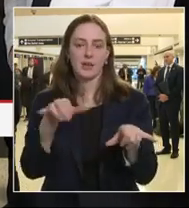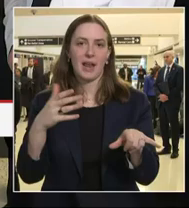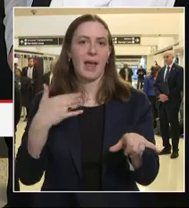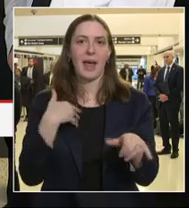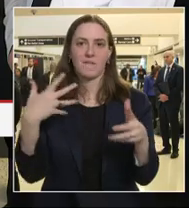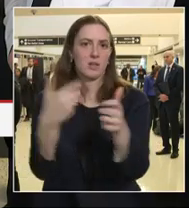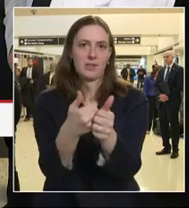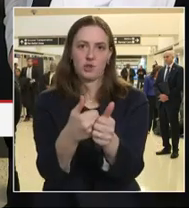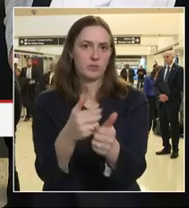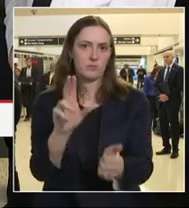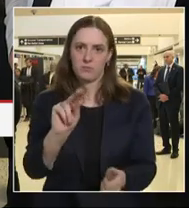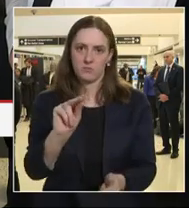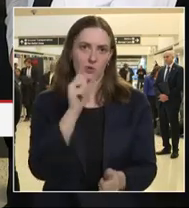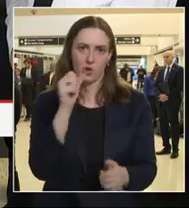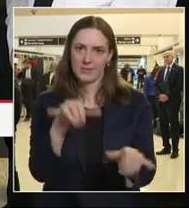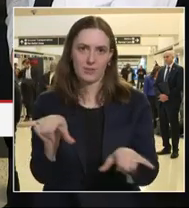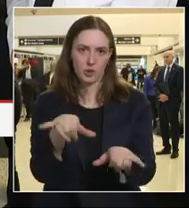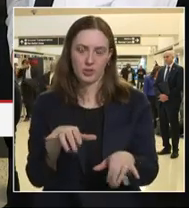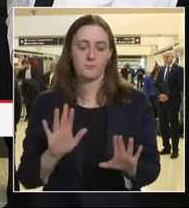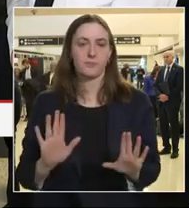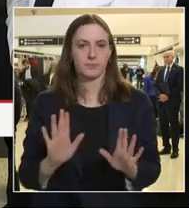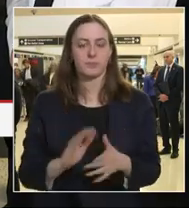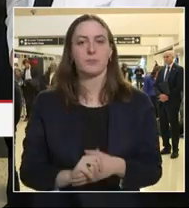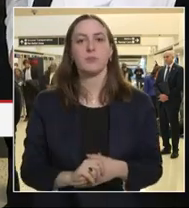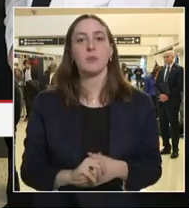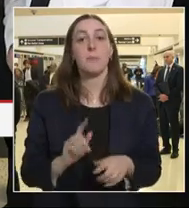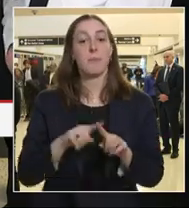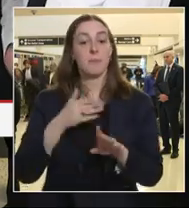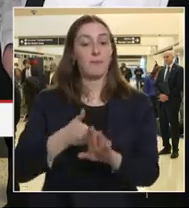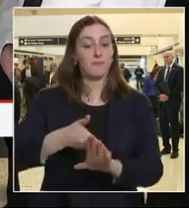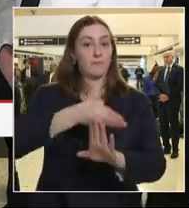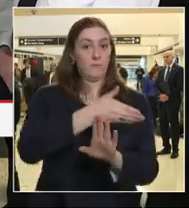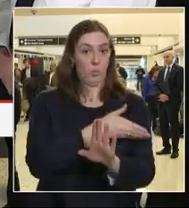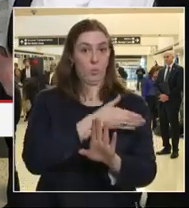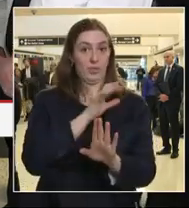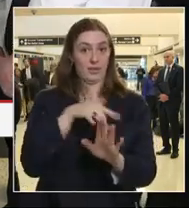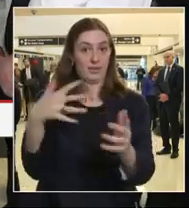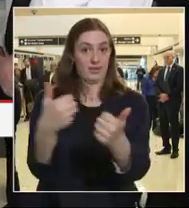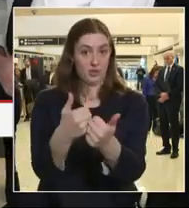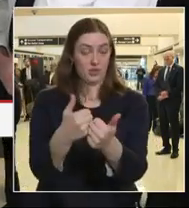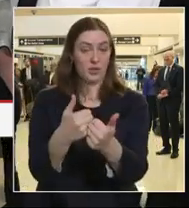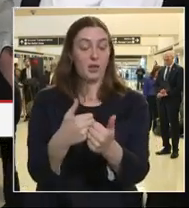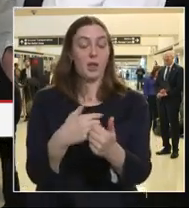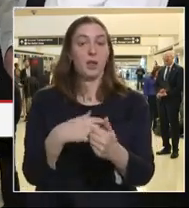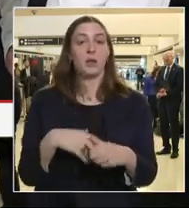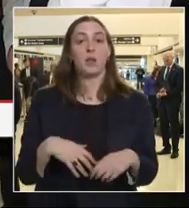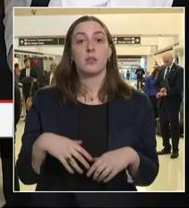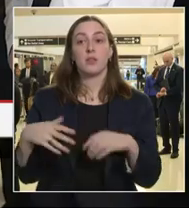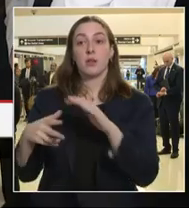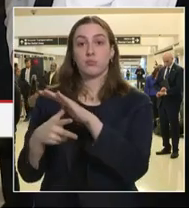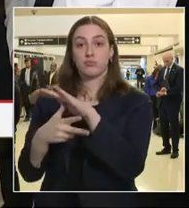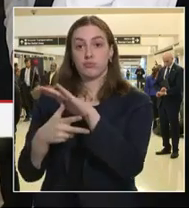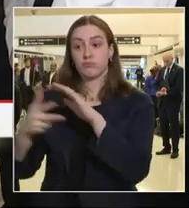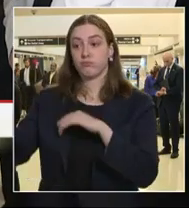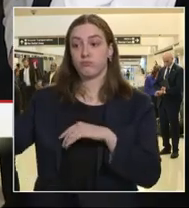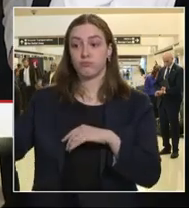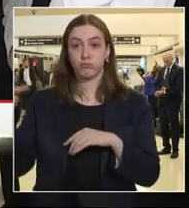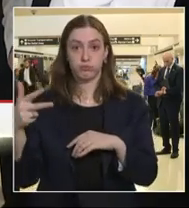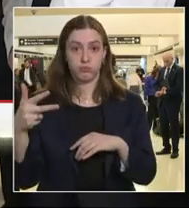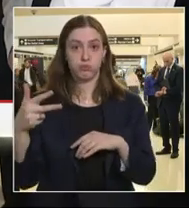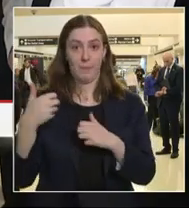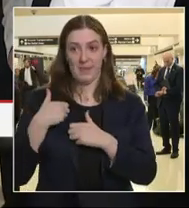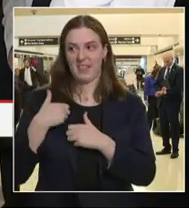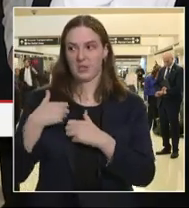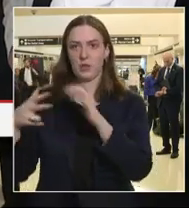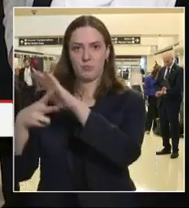want to be clear on that. But prior to the collision, the flight paths that were being flown from the military